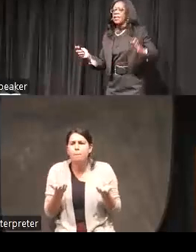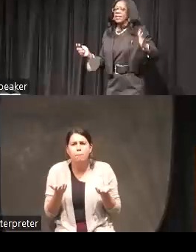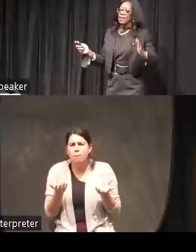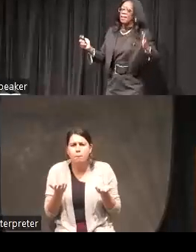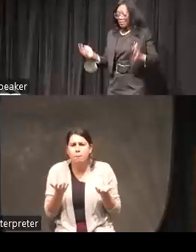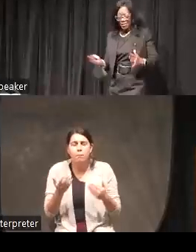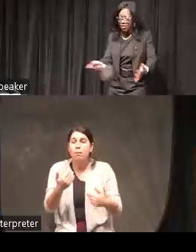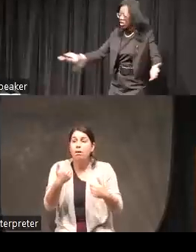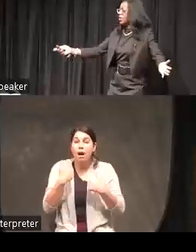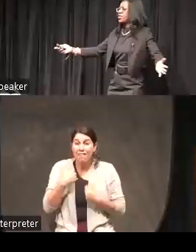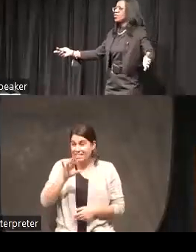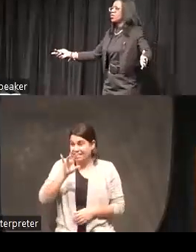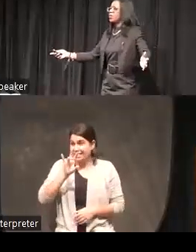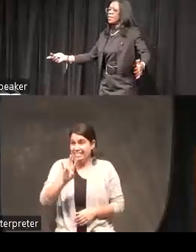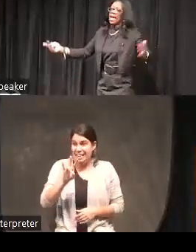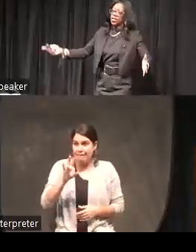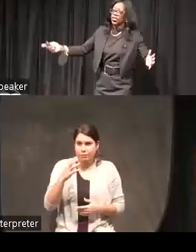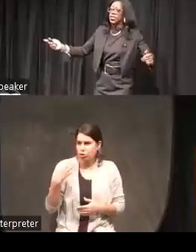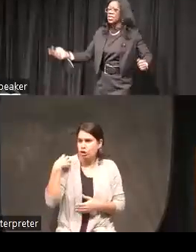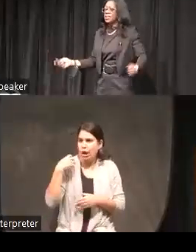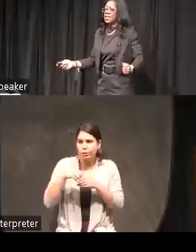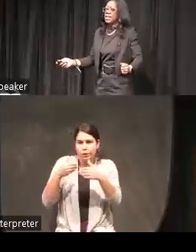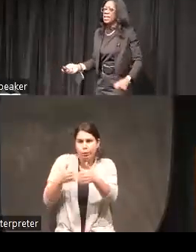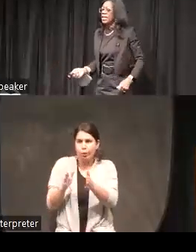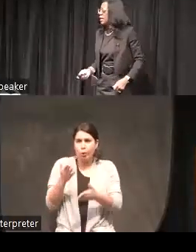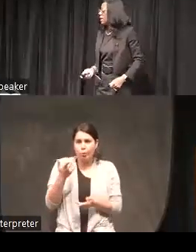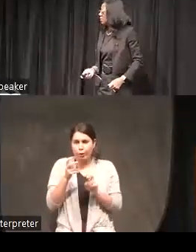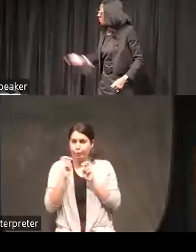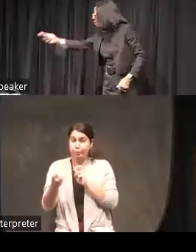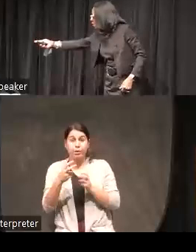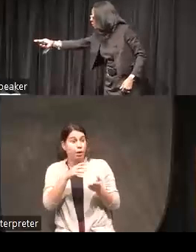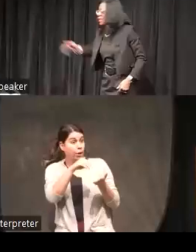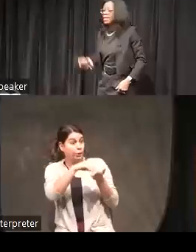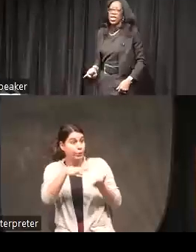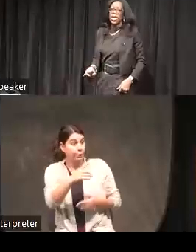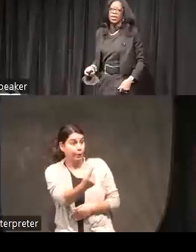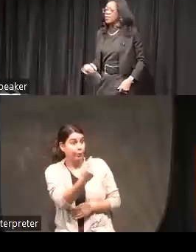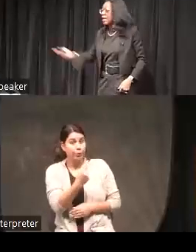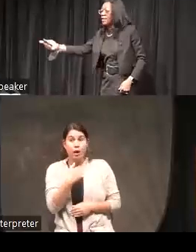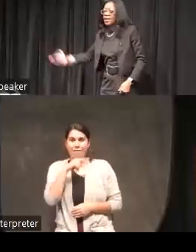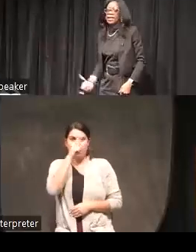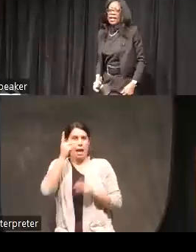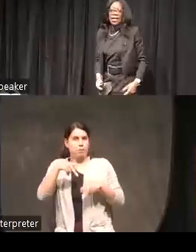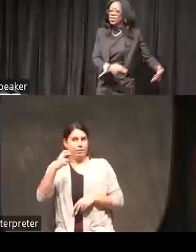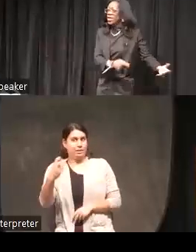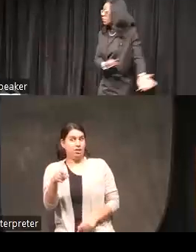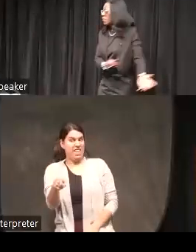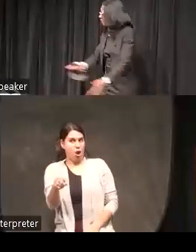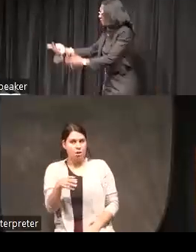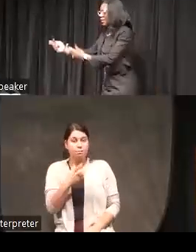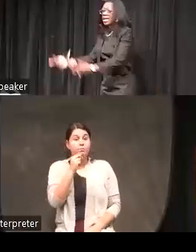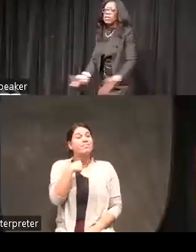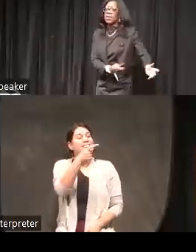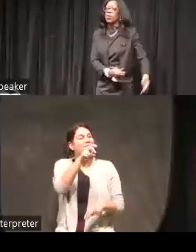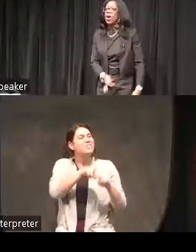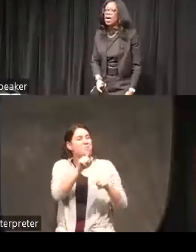have 7 chairs in the room and the college student comes in and there's a Black person sitting in chair 7 and you tell the person